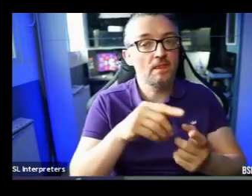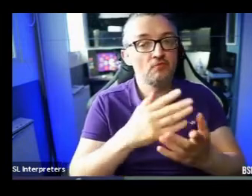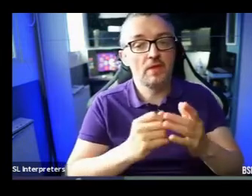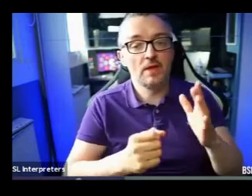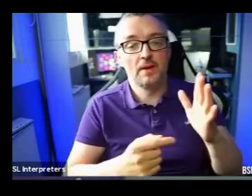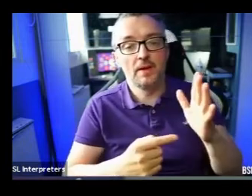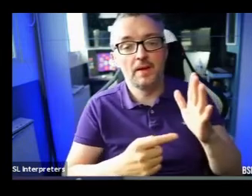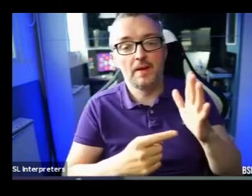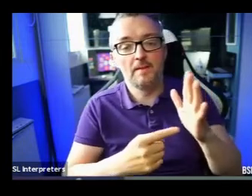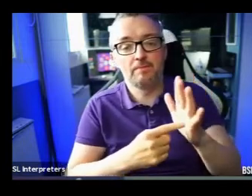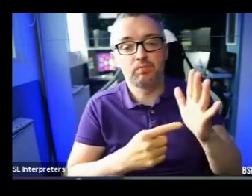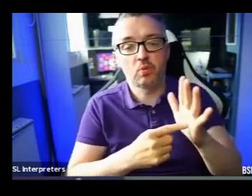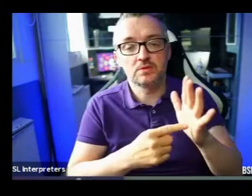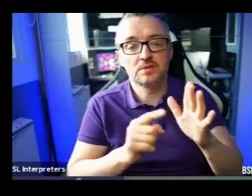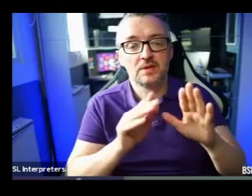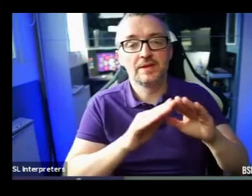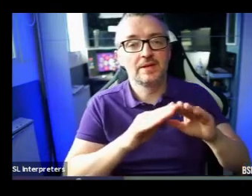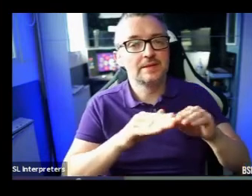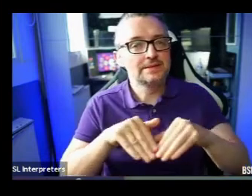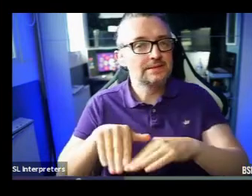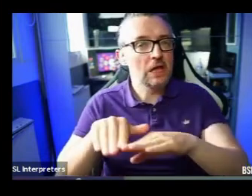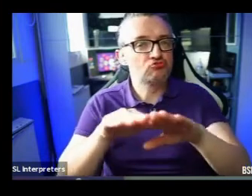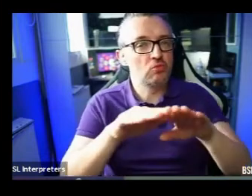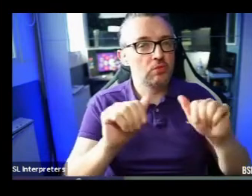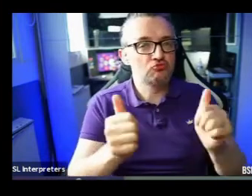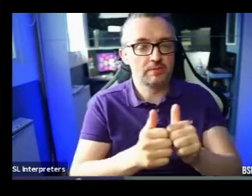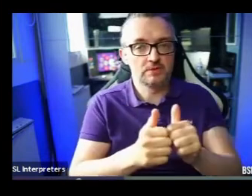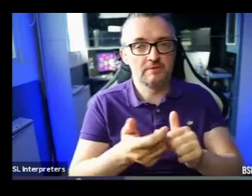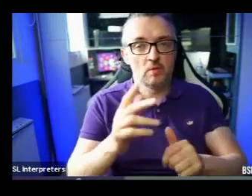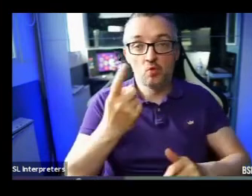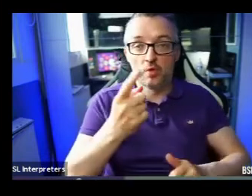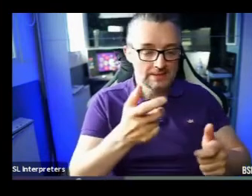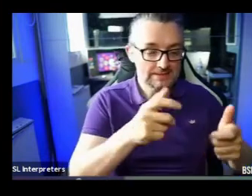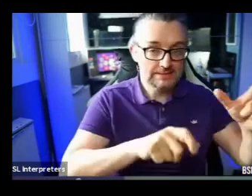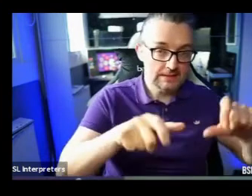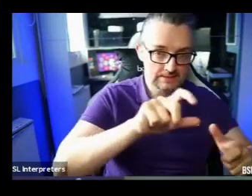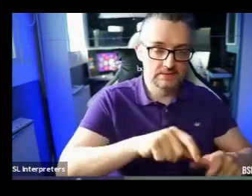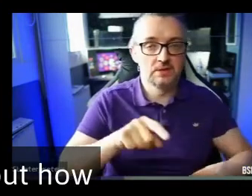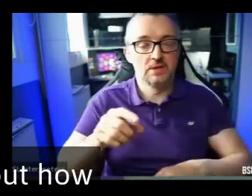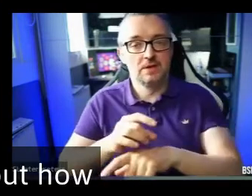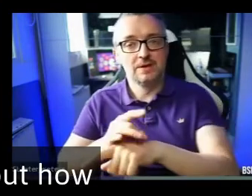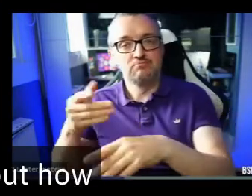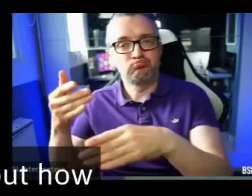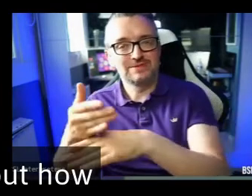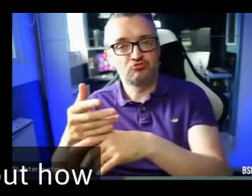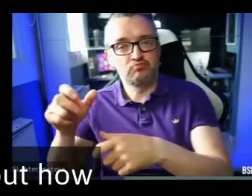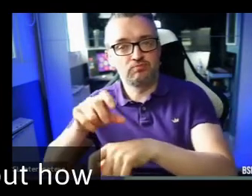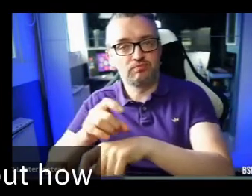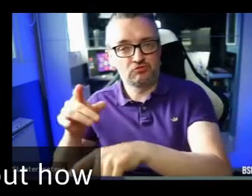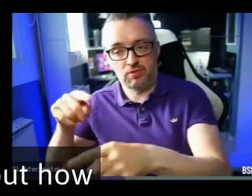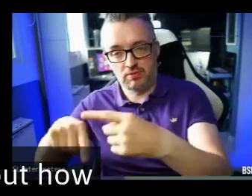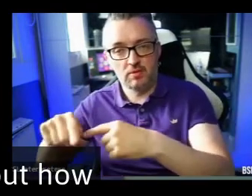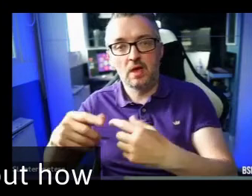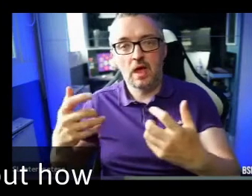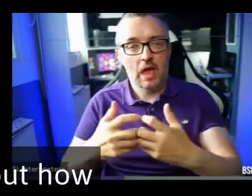that's a really important, national agreement between scientists and practitioners across the